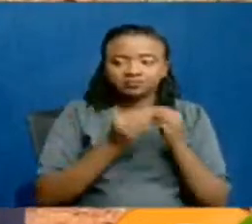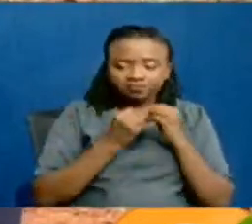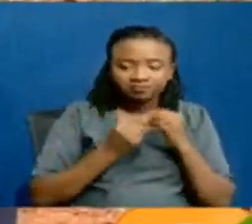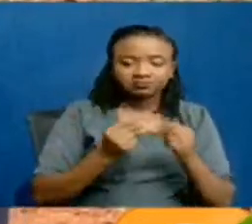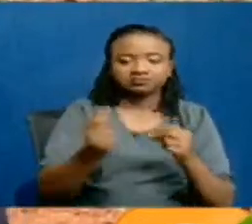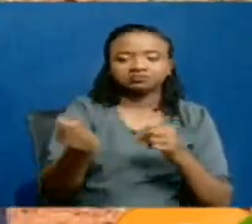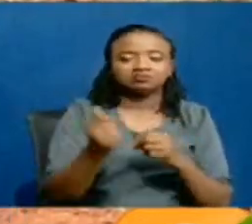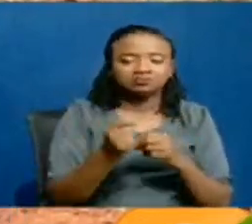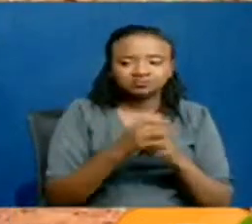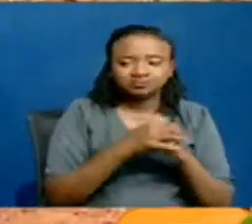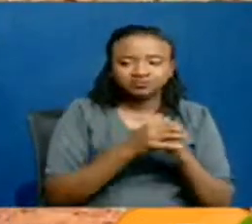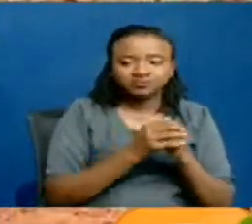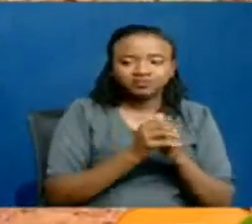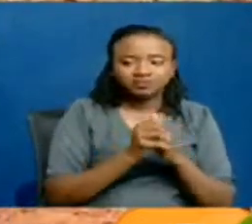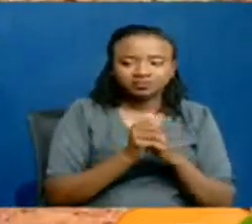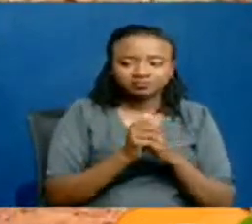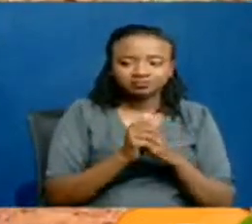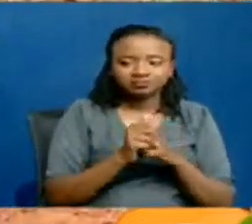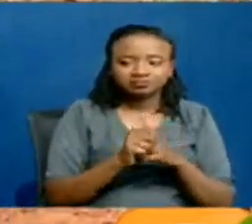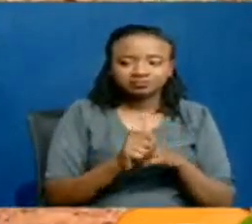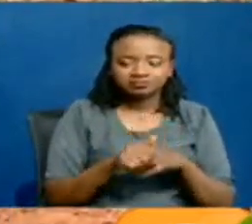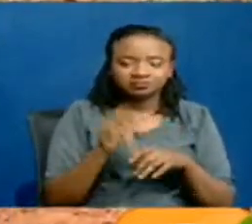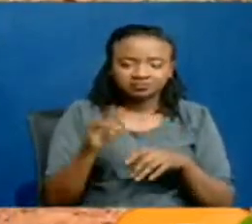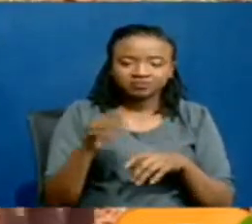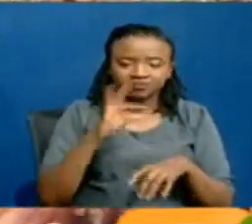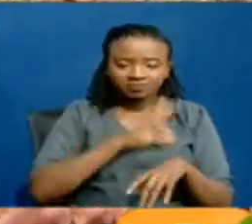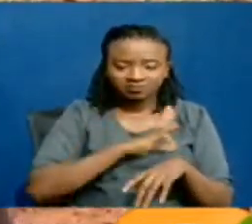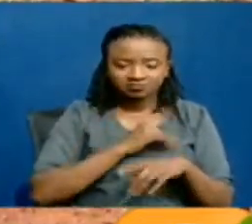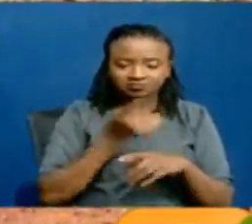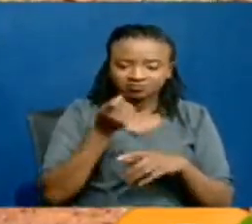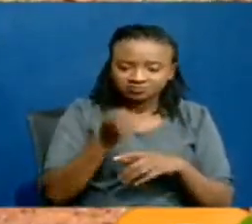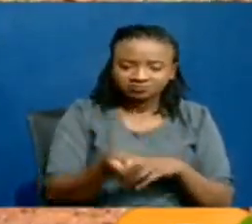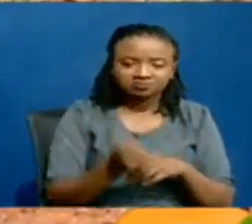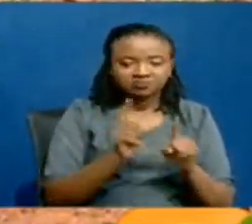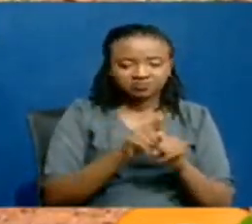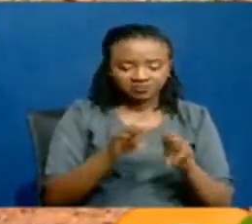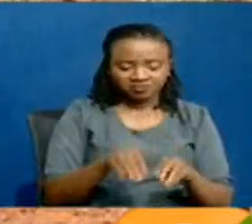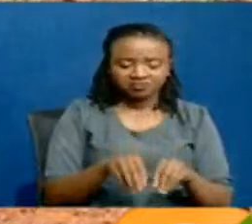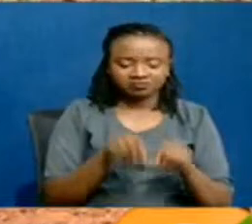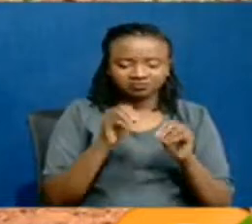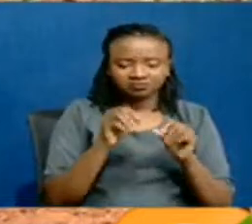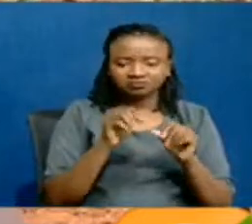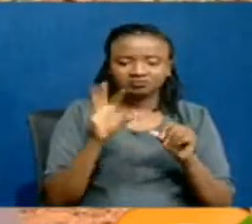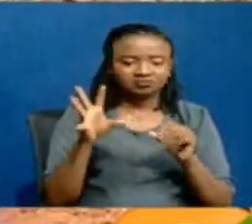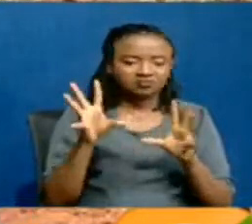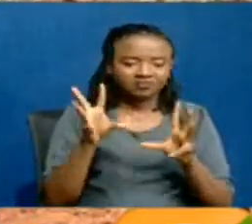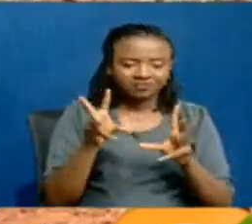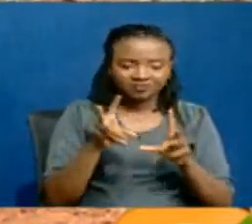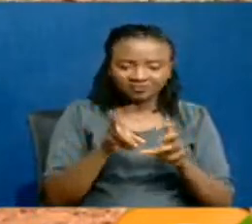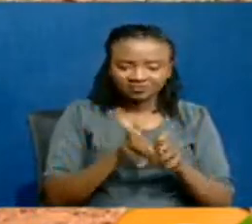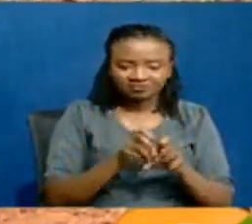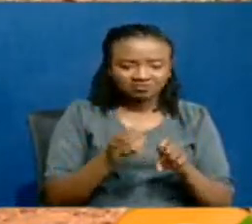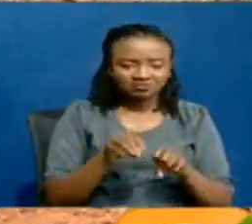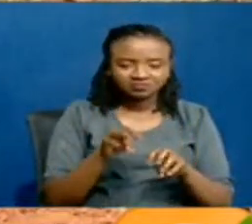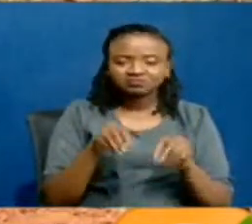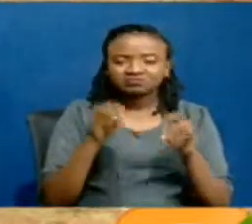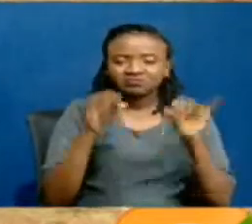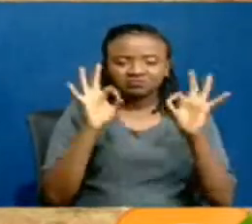is today. One, his yields were low, and the soil had been degraded over years of conventional